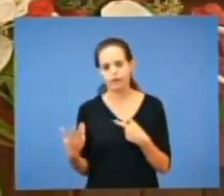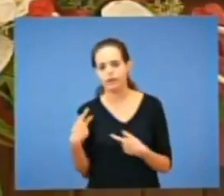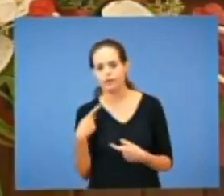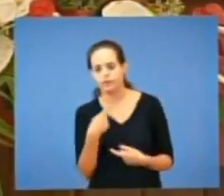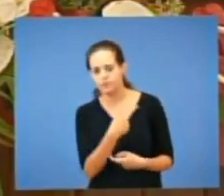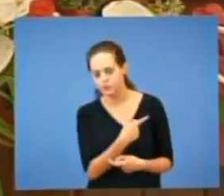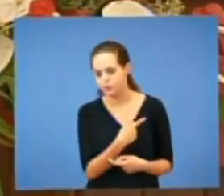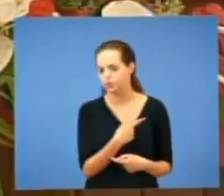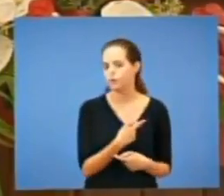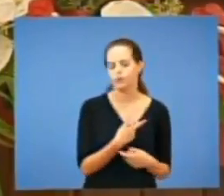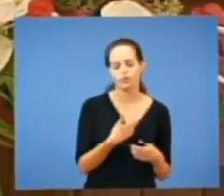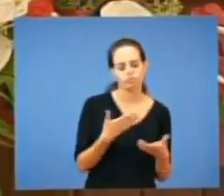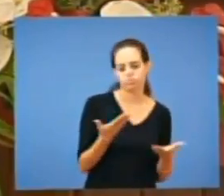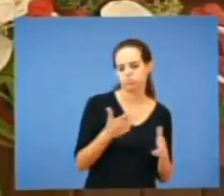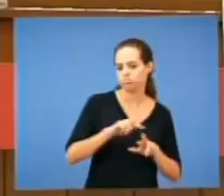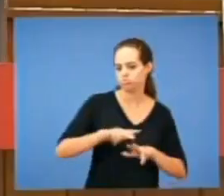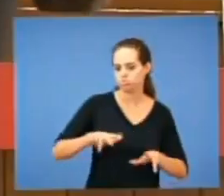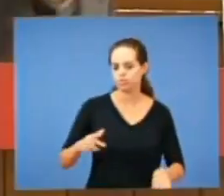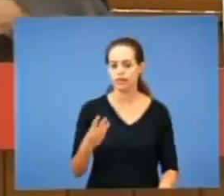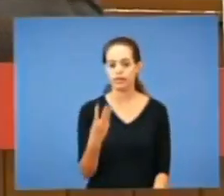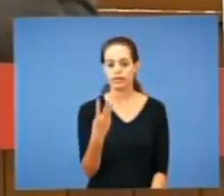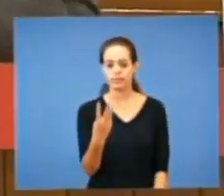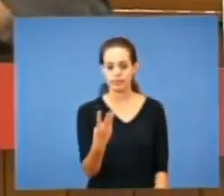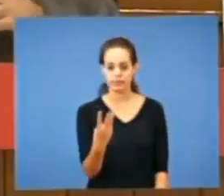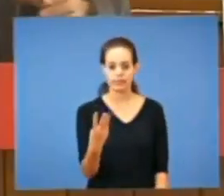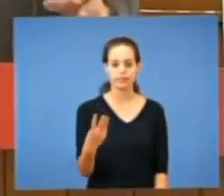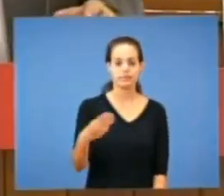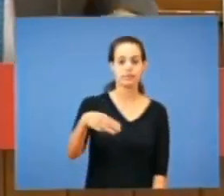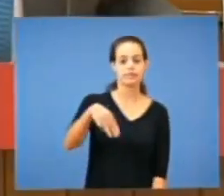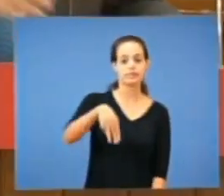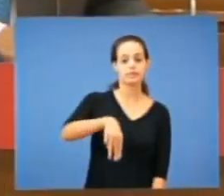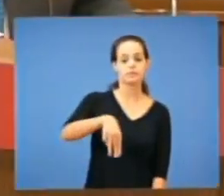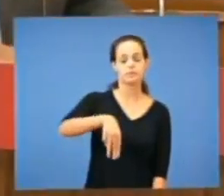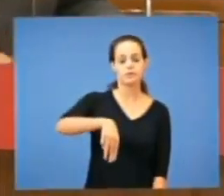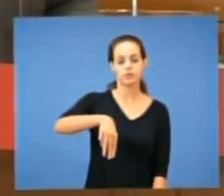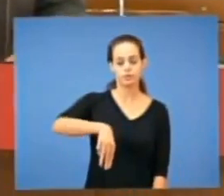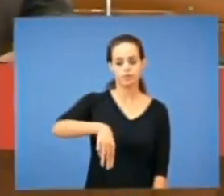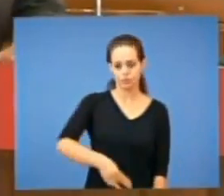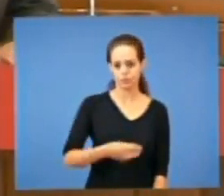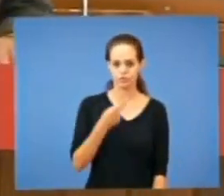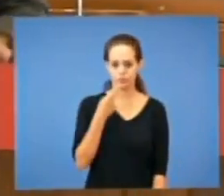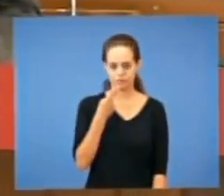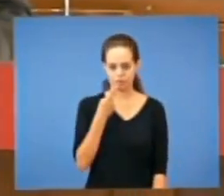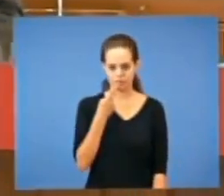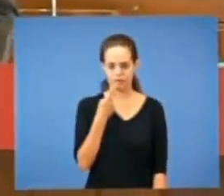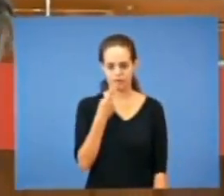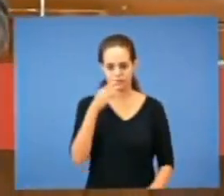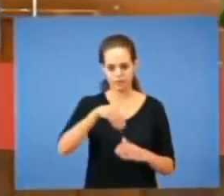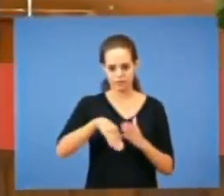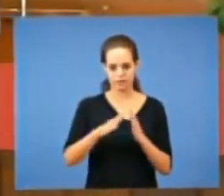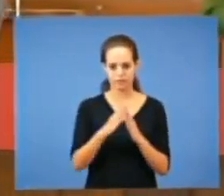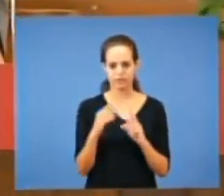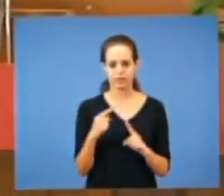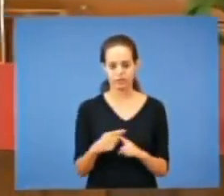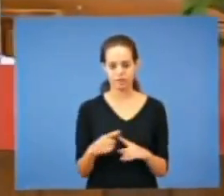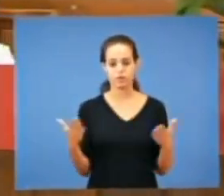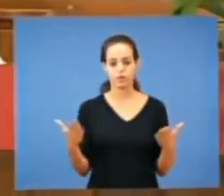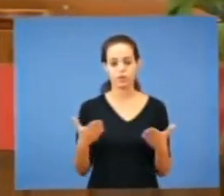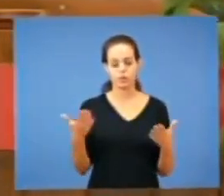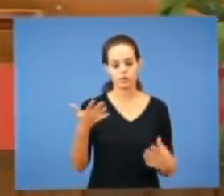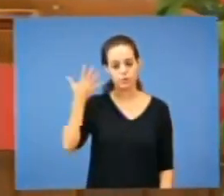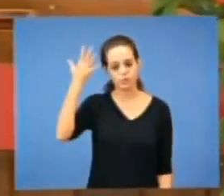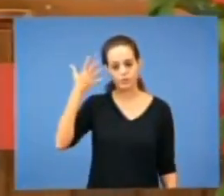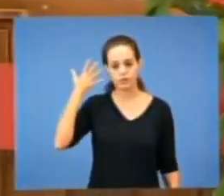the chance to speak for 3 minutes. The messages for the night, which are